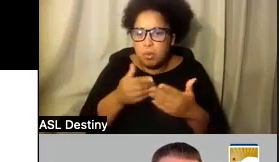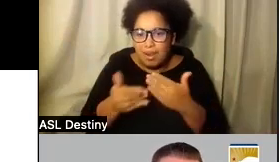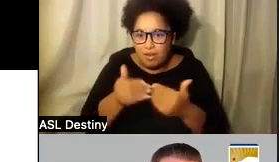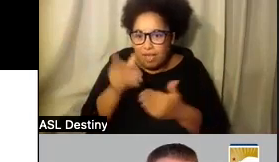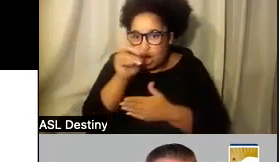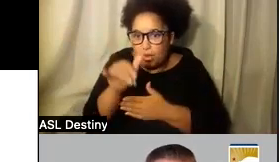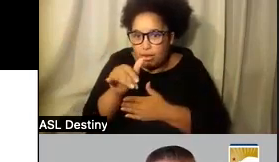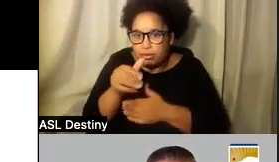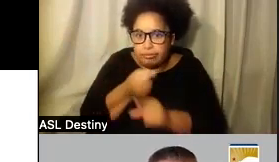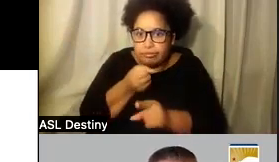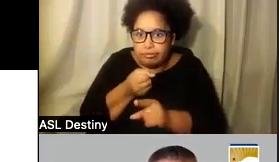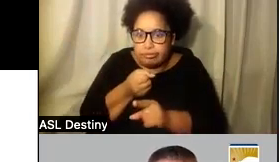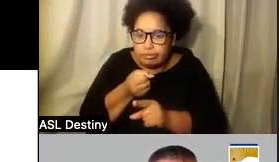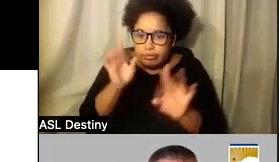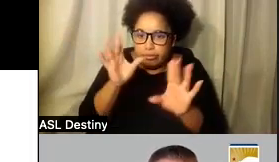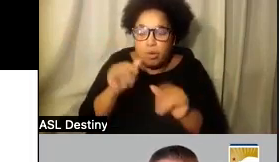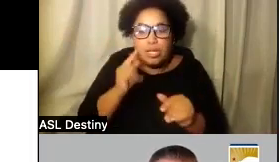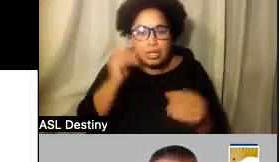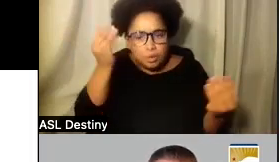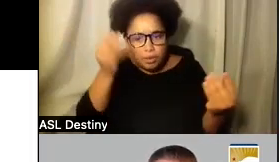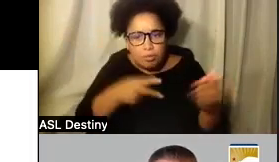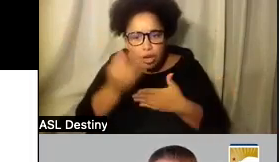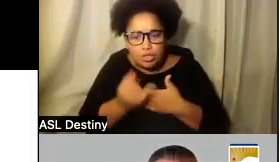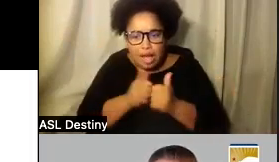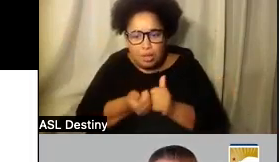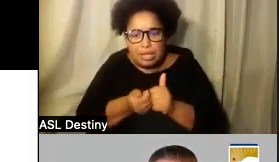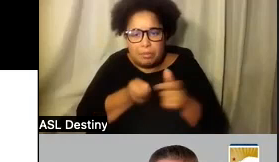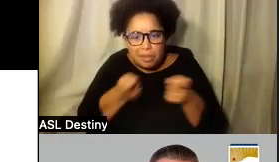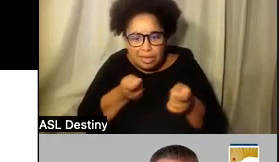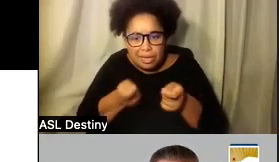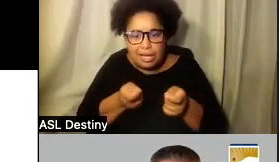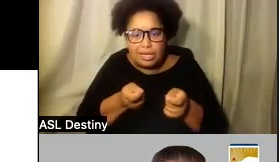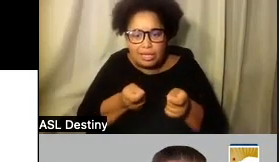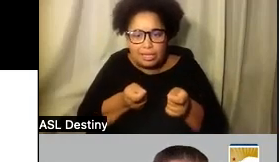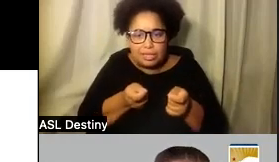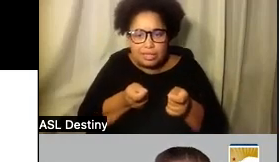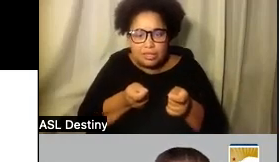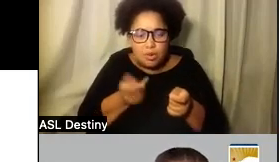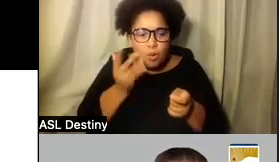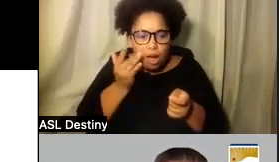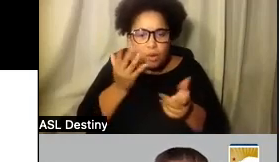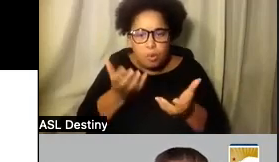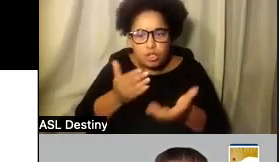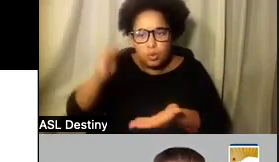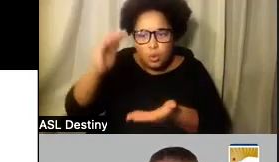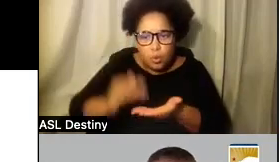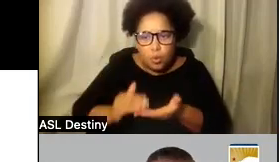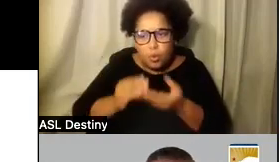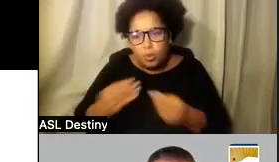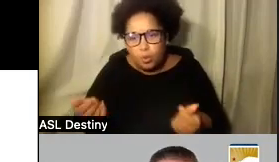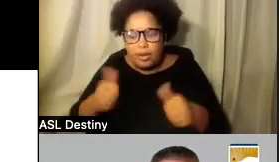consider projects to help mitigate those potential future losses. So